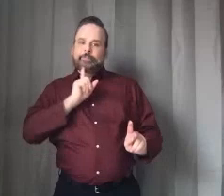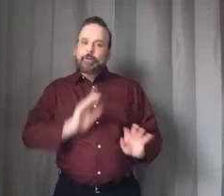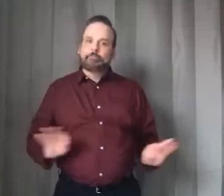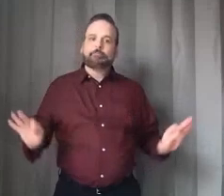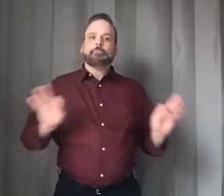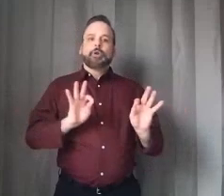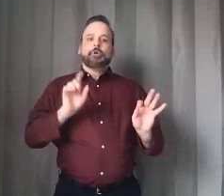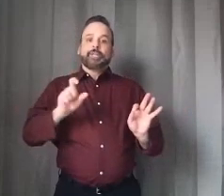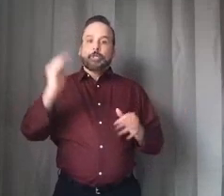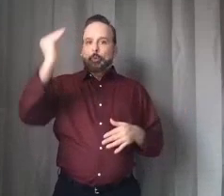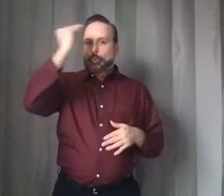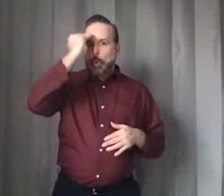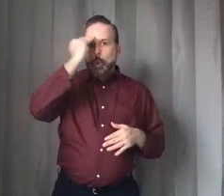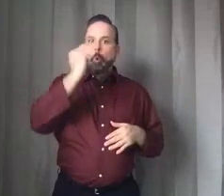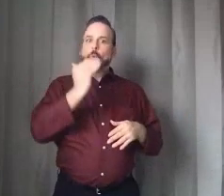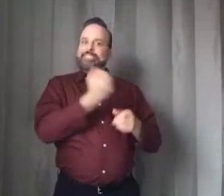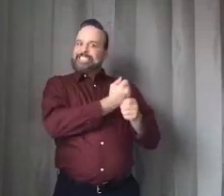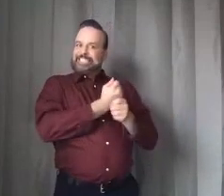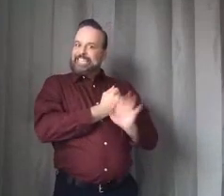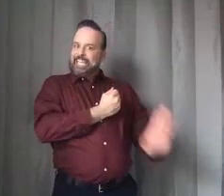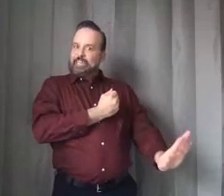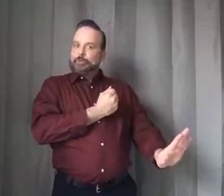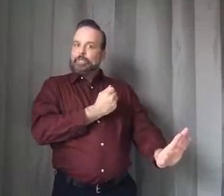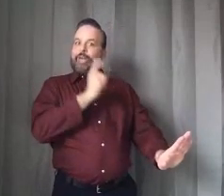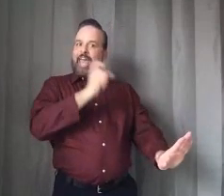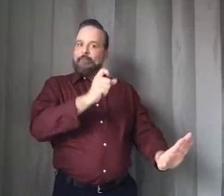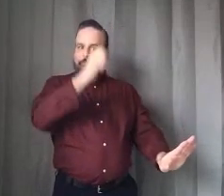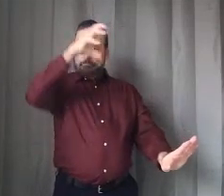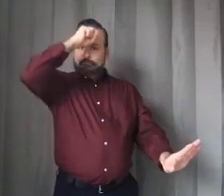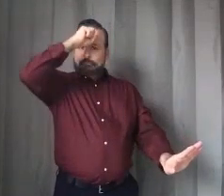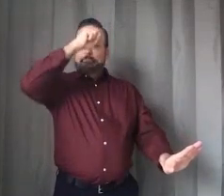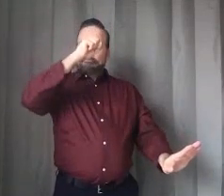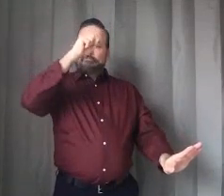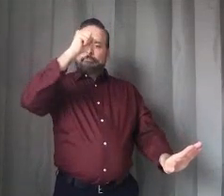need to know that. We can't forget it because people try to rewrite that history. But,